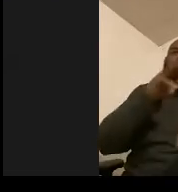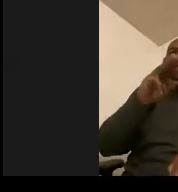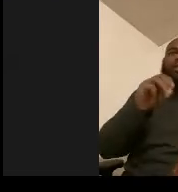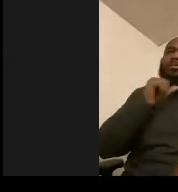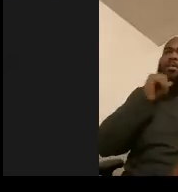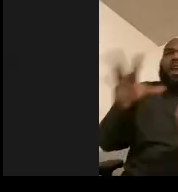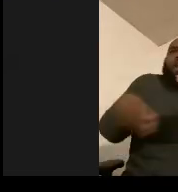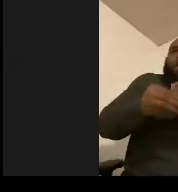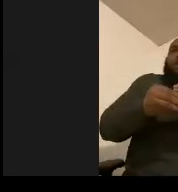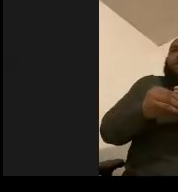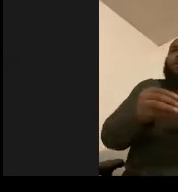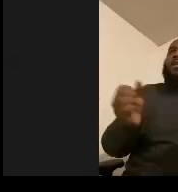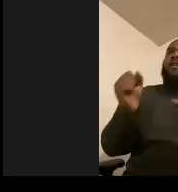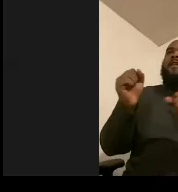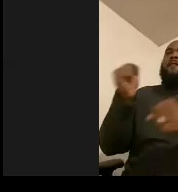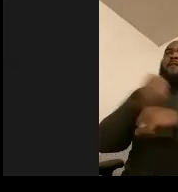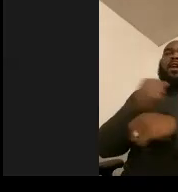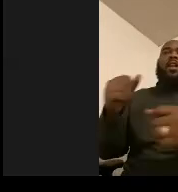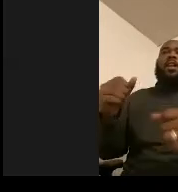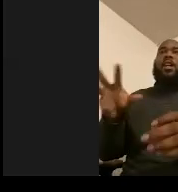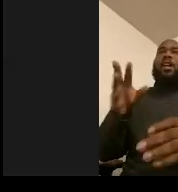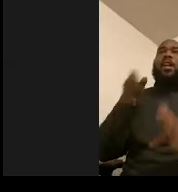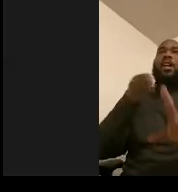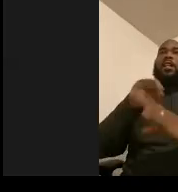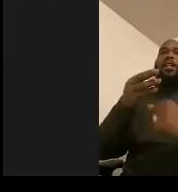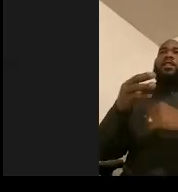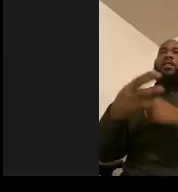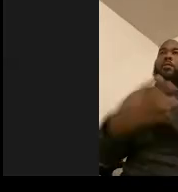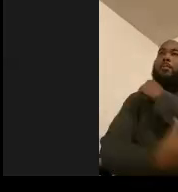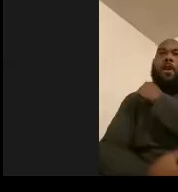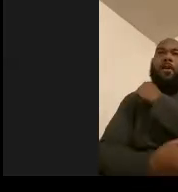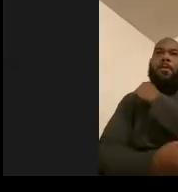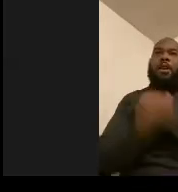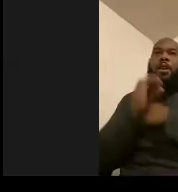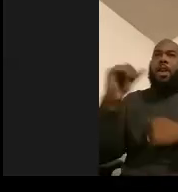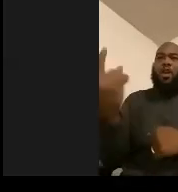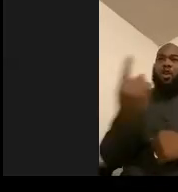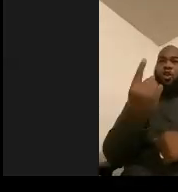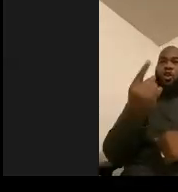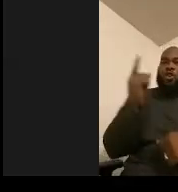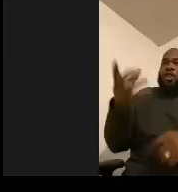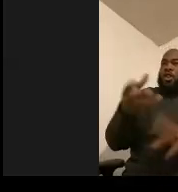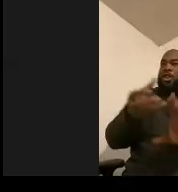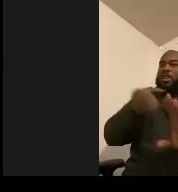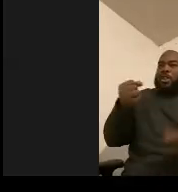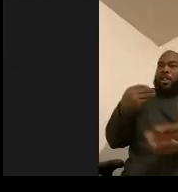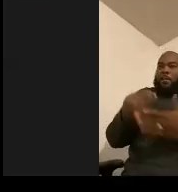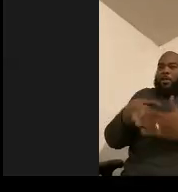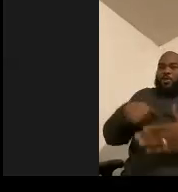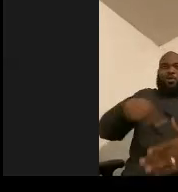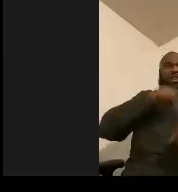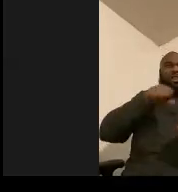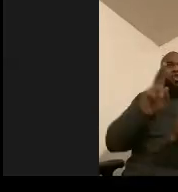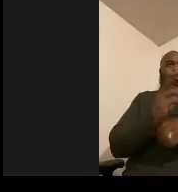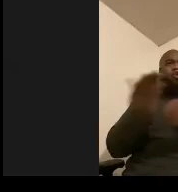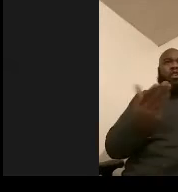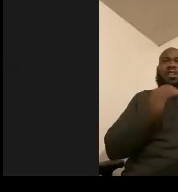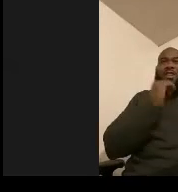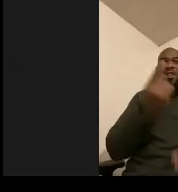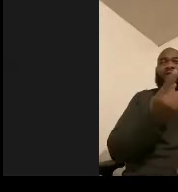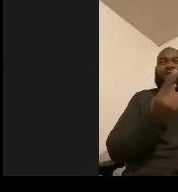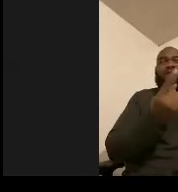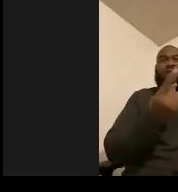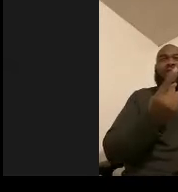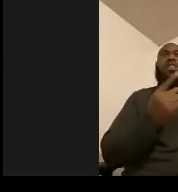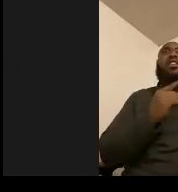against poverty. It's not just that they're taking money that we could use here and sending them elsewhere. There's a